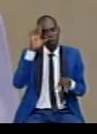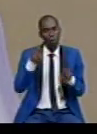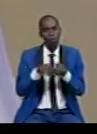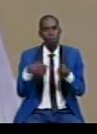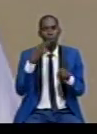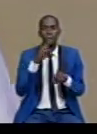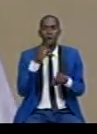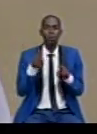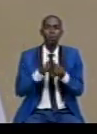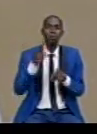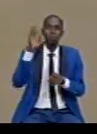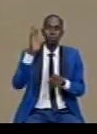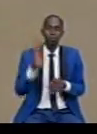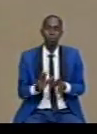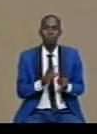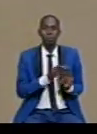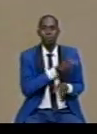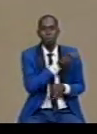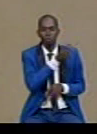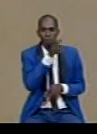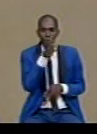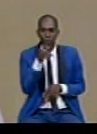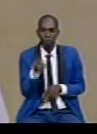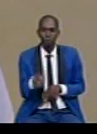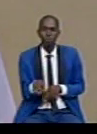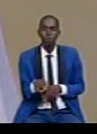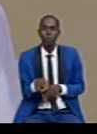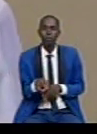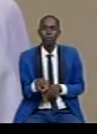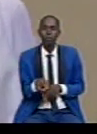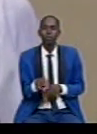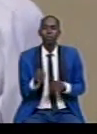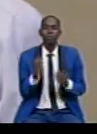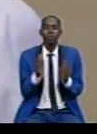also came down with a typhoid fever.